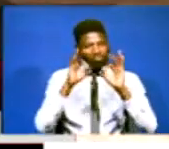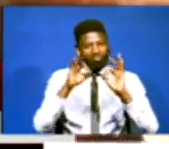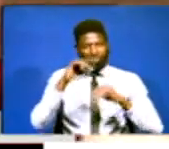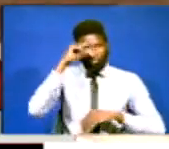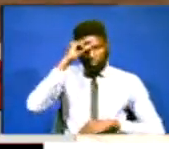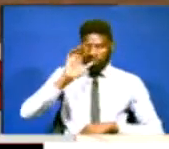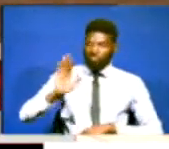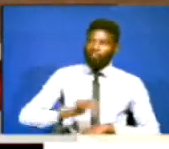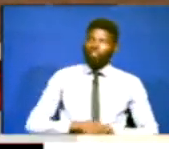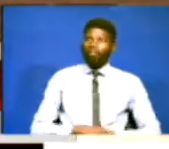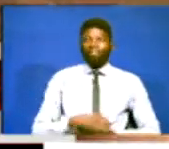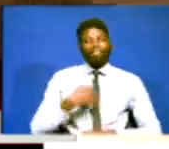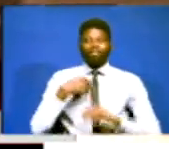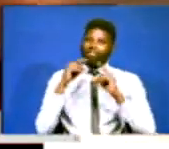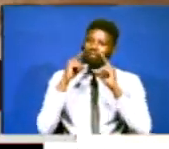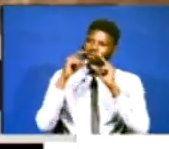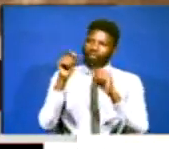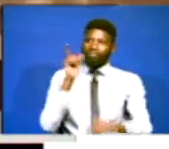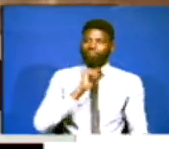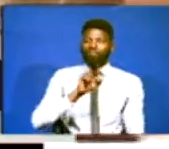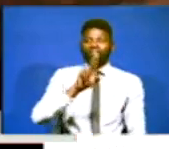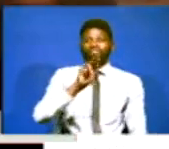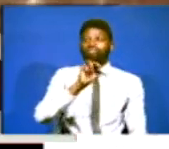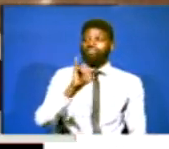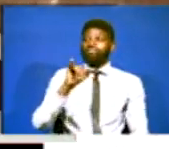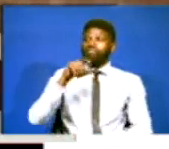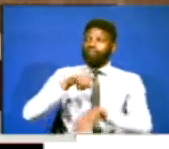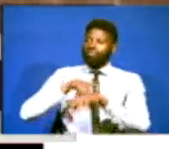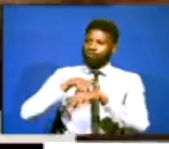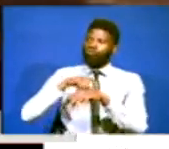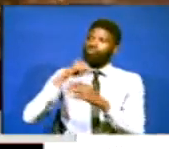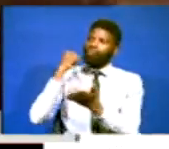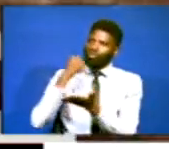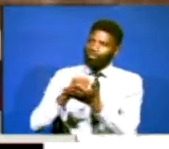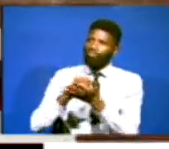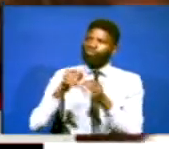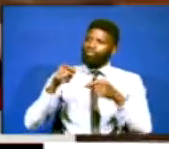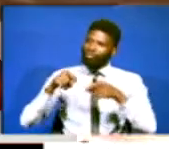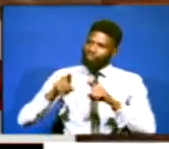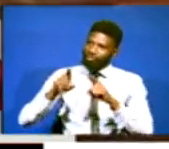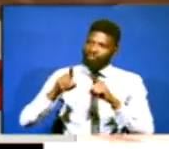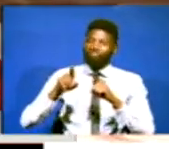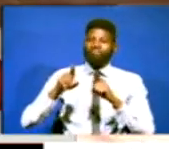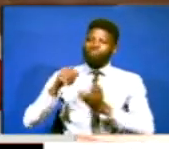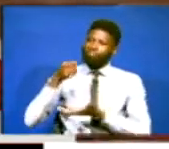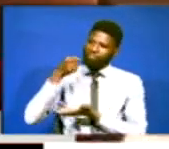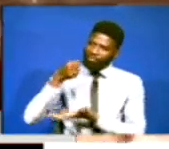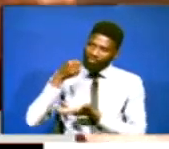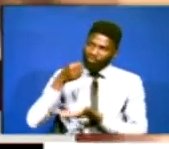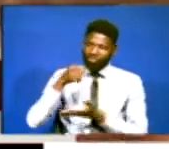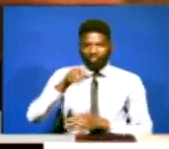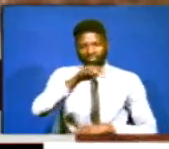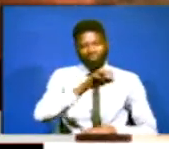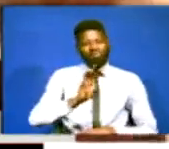mimi nimemwambia Ummi, tukifika ofisi, fanya budget, iyo museum ya hapa Wajir,